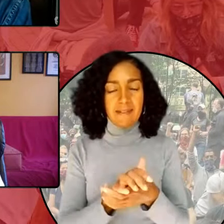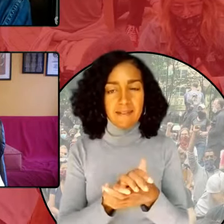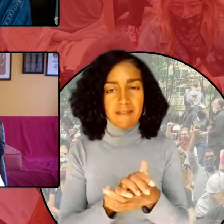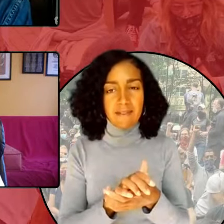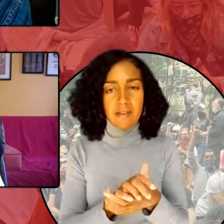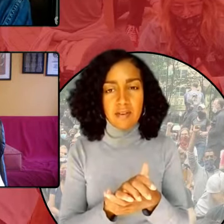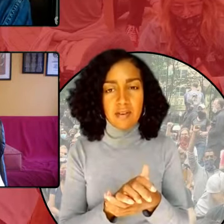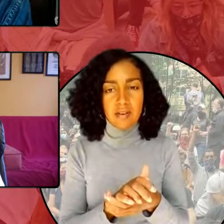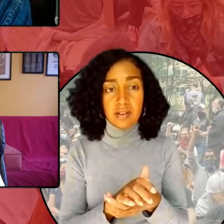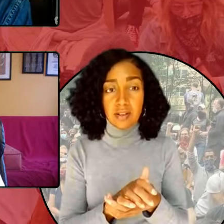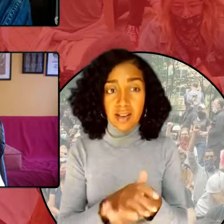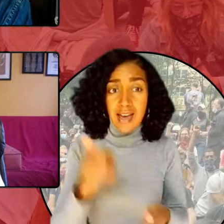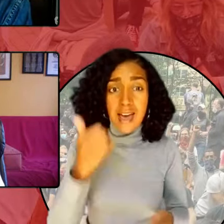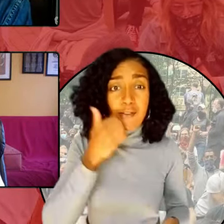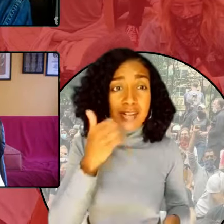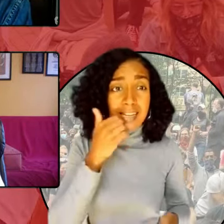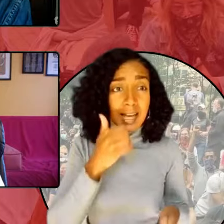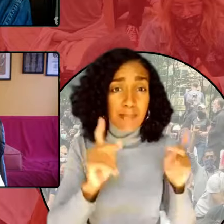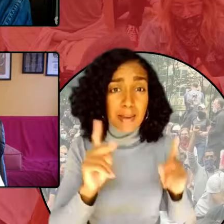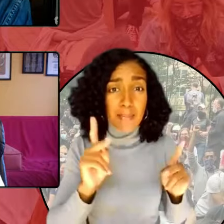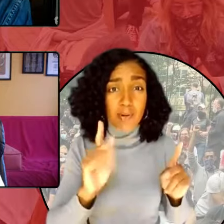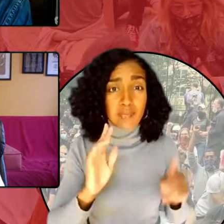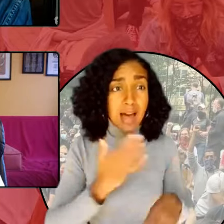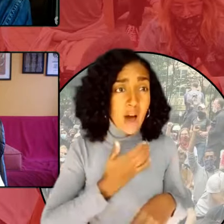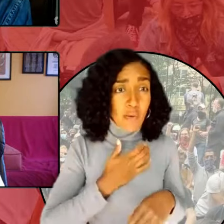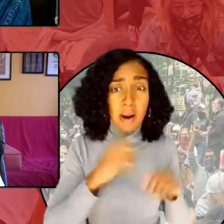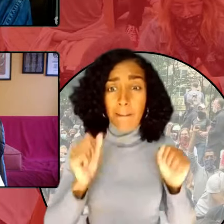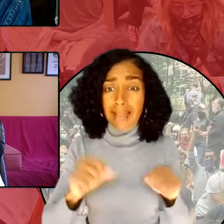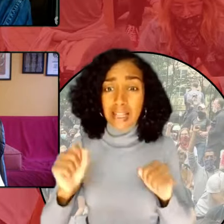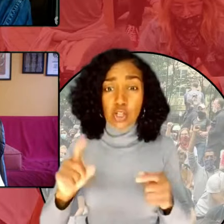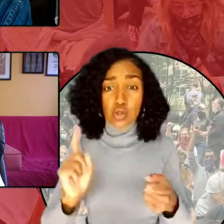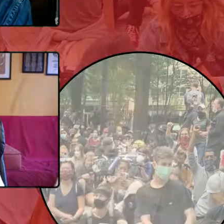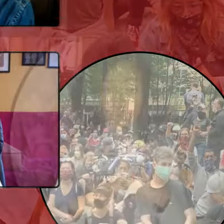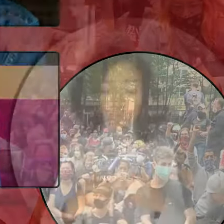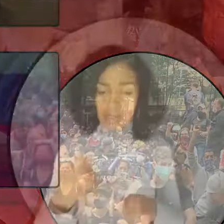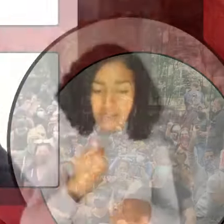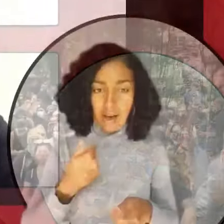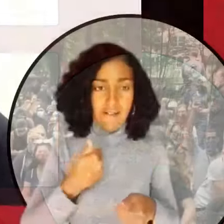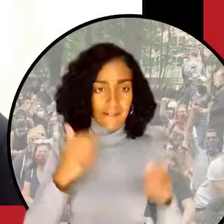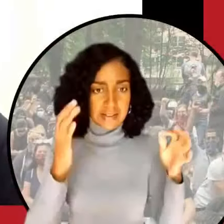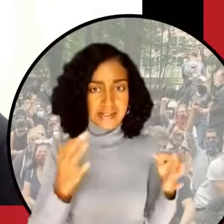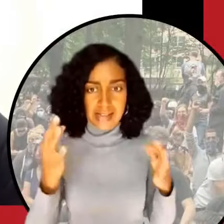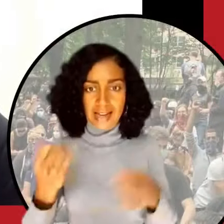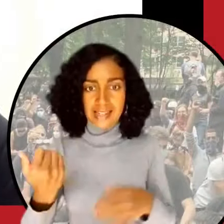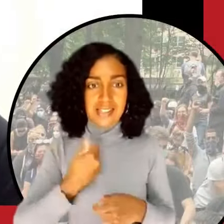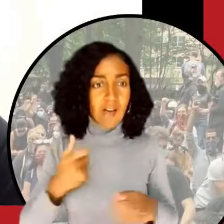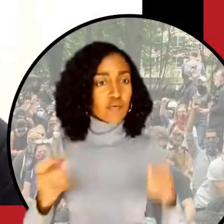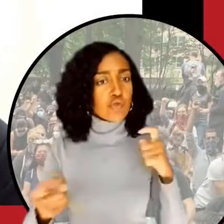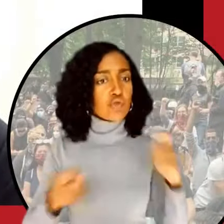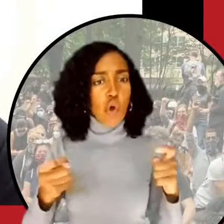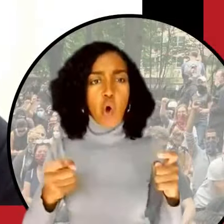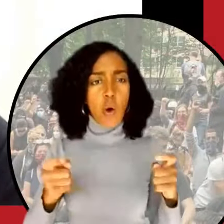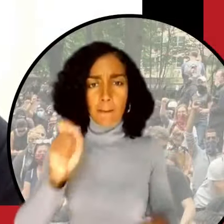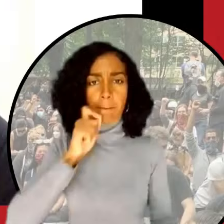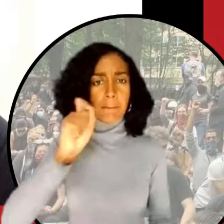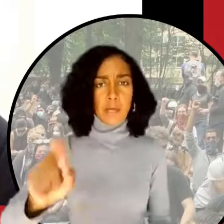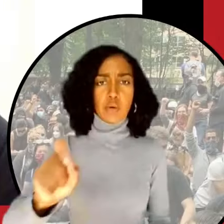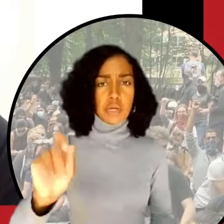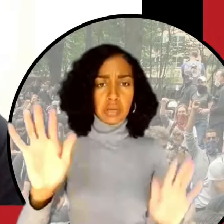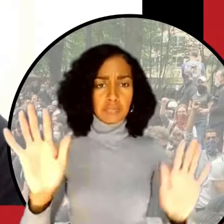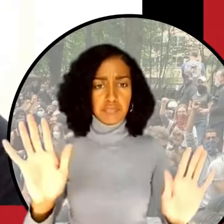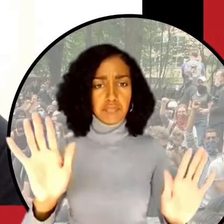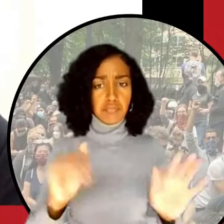regular ass people's ability to self-determine and self-govern. point blank period, right? And